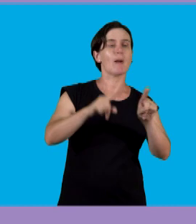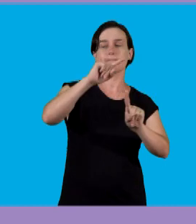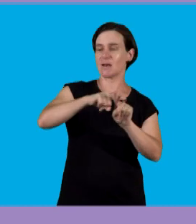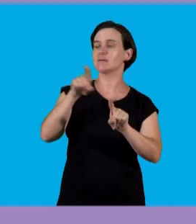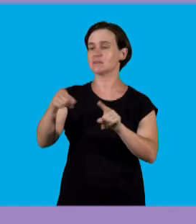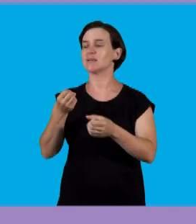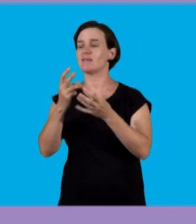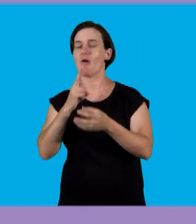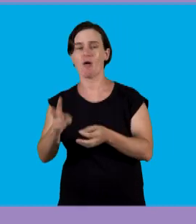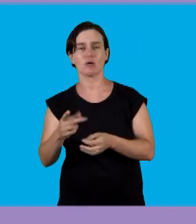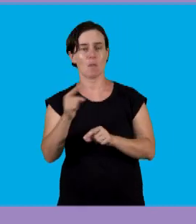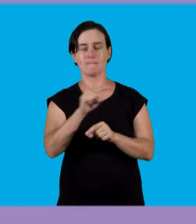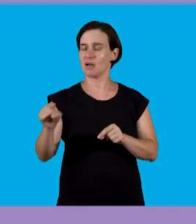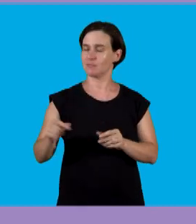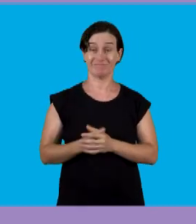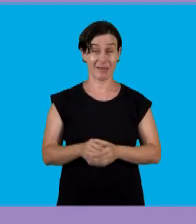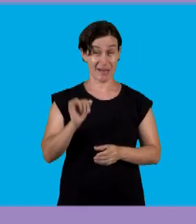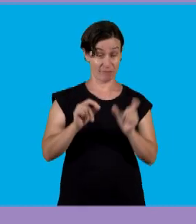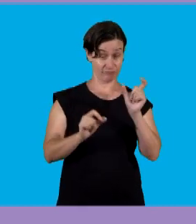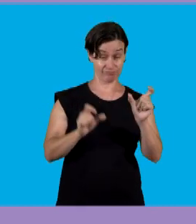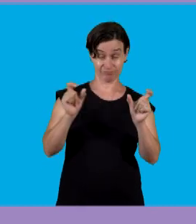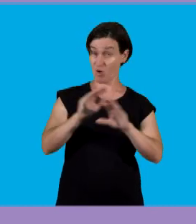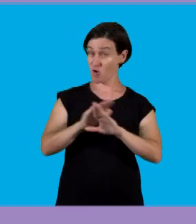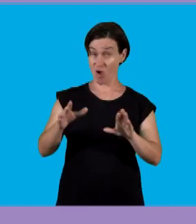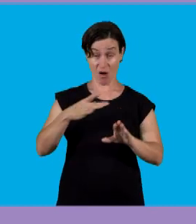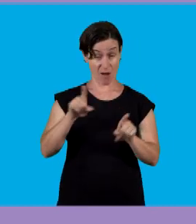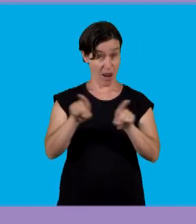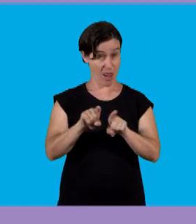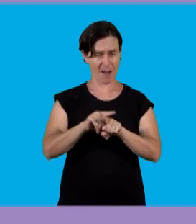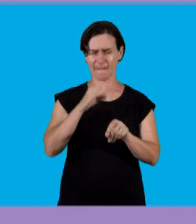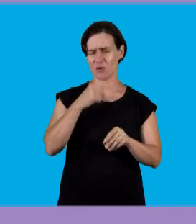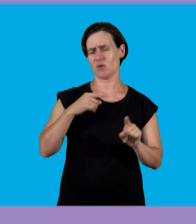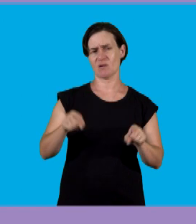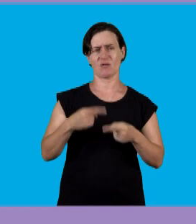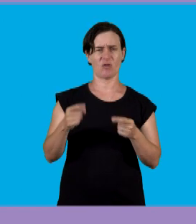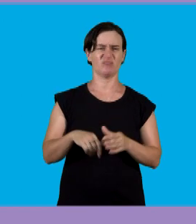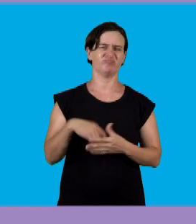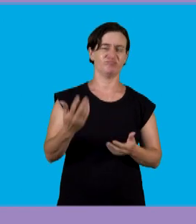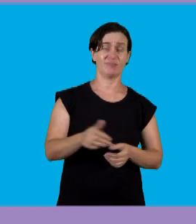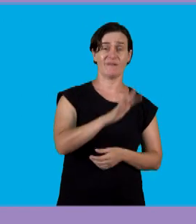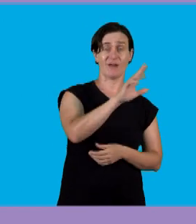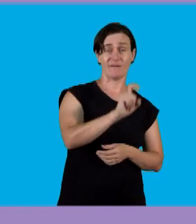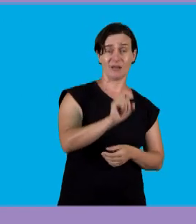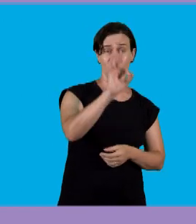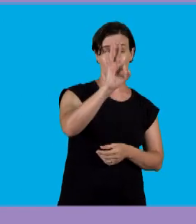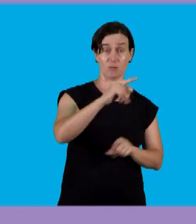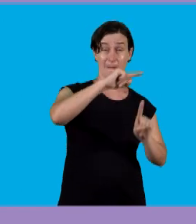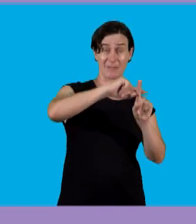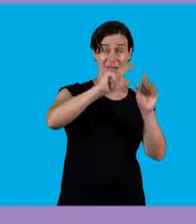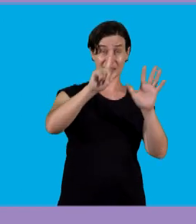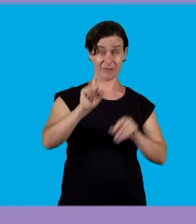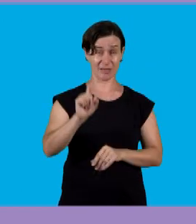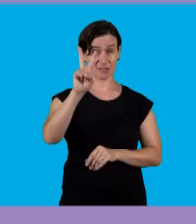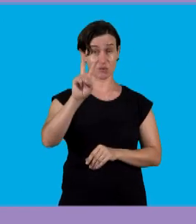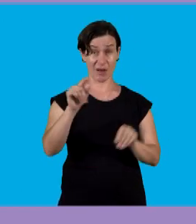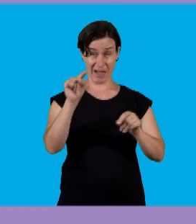unlike terms cannot be added. For example, there, if we have 5x cubed plus 7x squared, that cannot